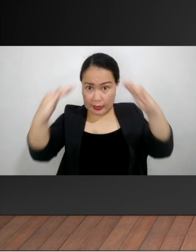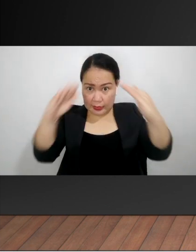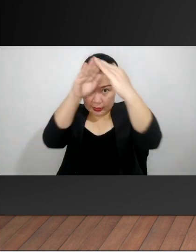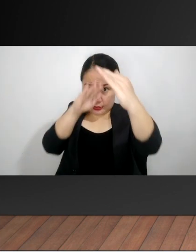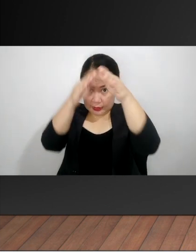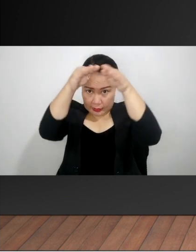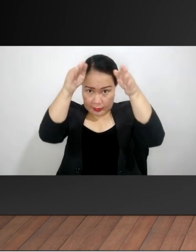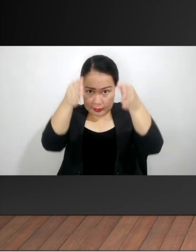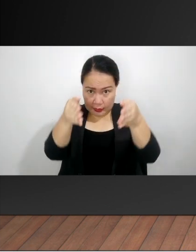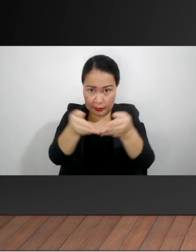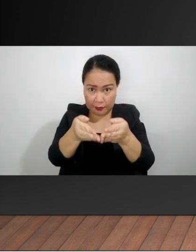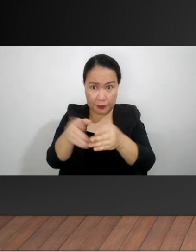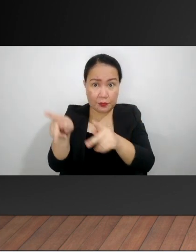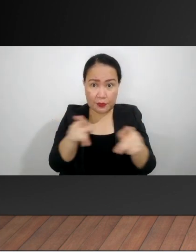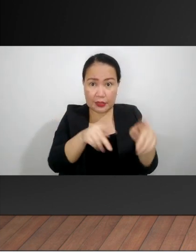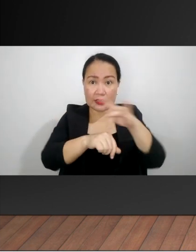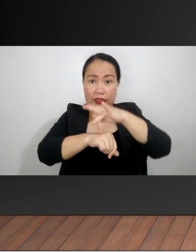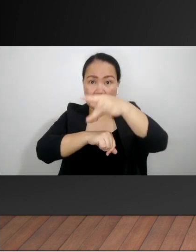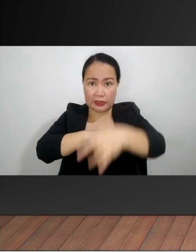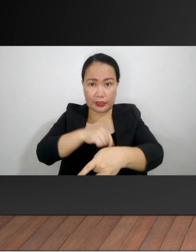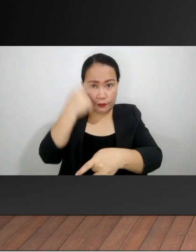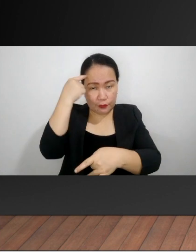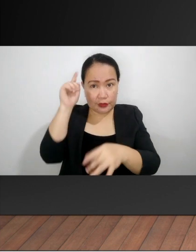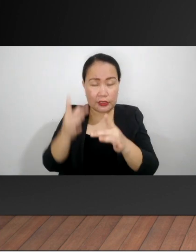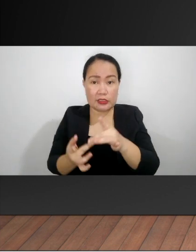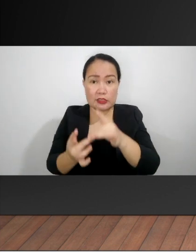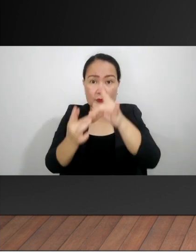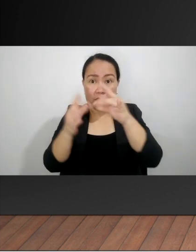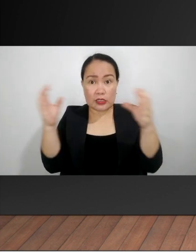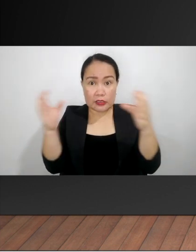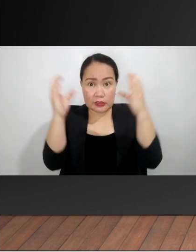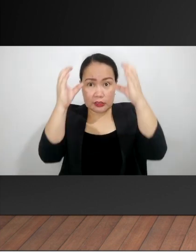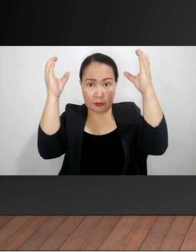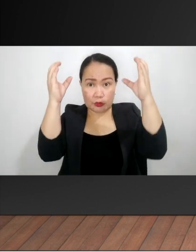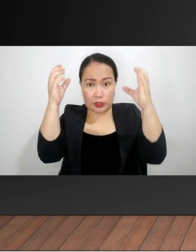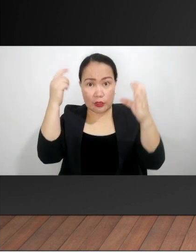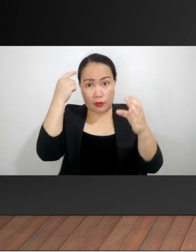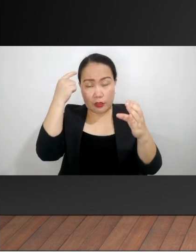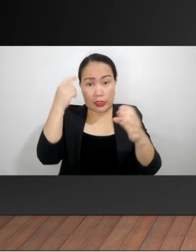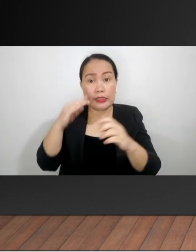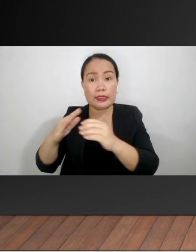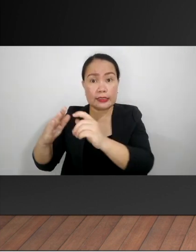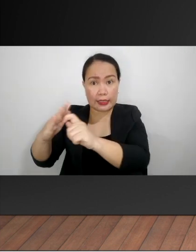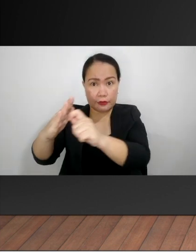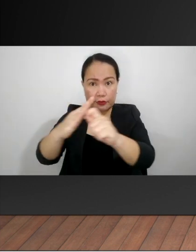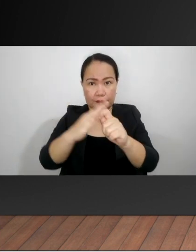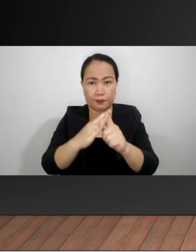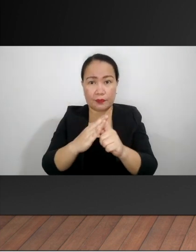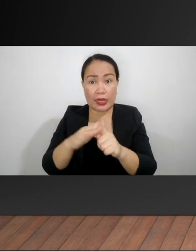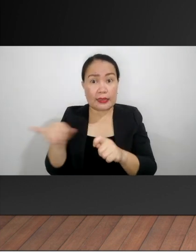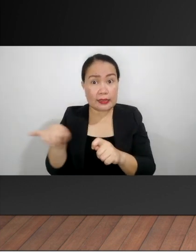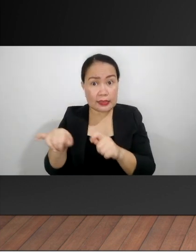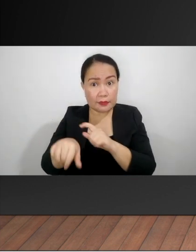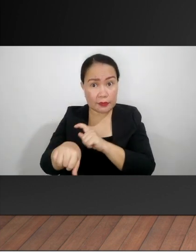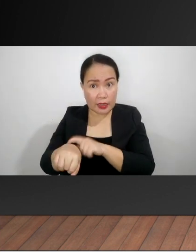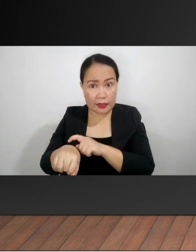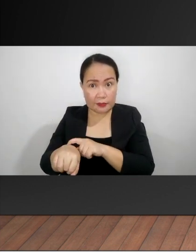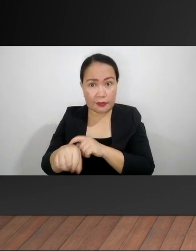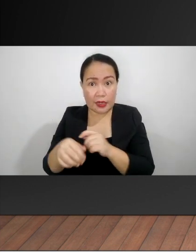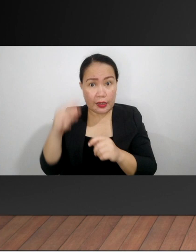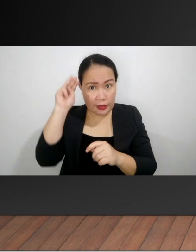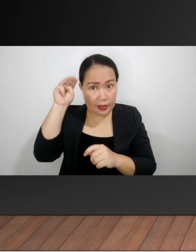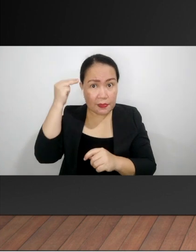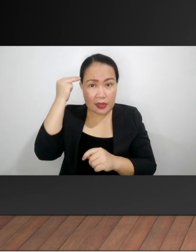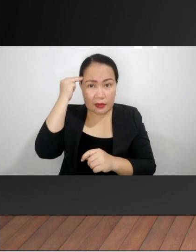was prepared early for the special ceremony to be held in the town. At the same time,